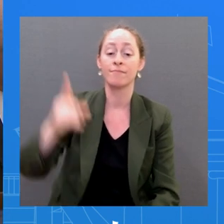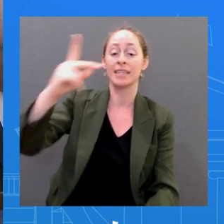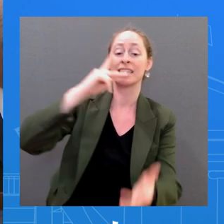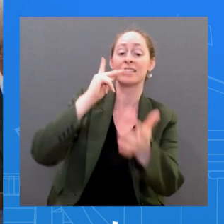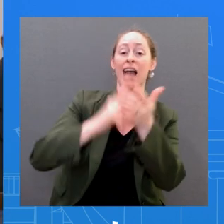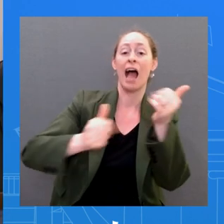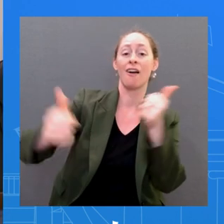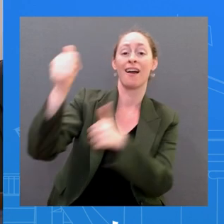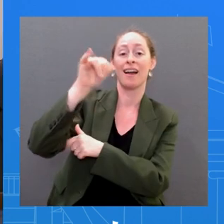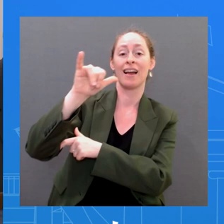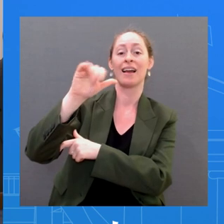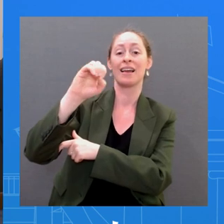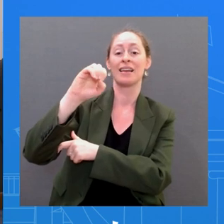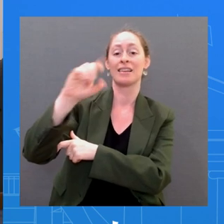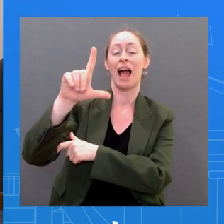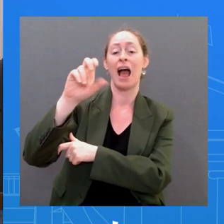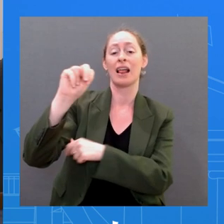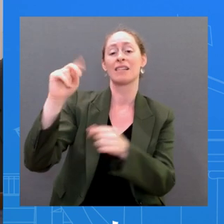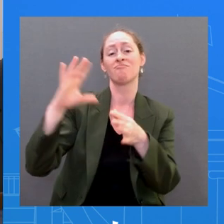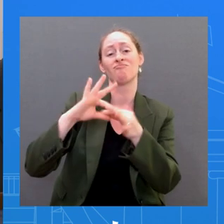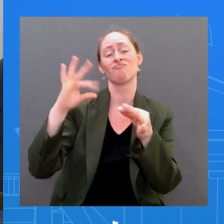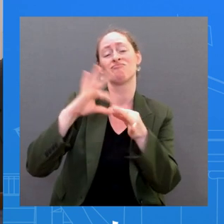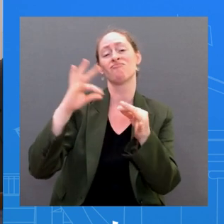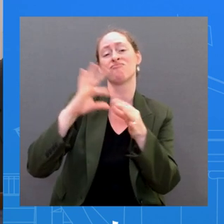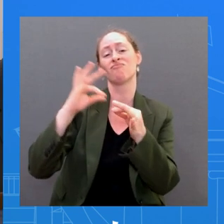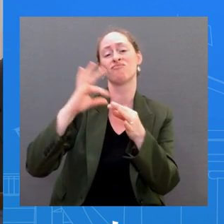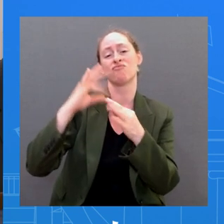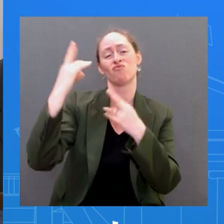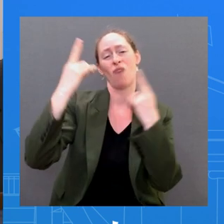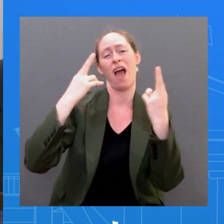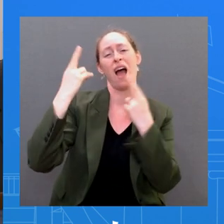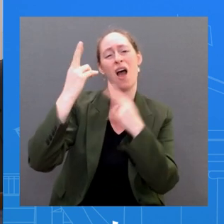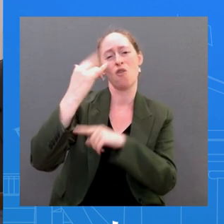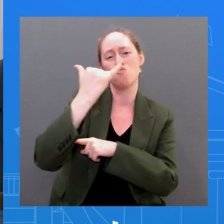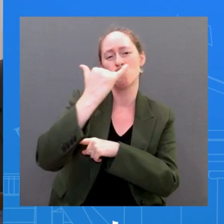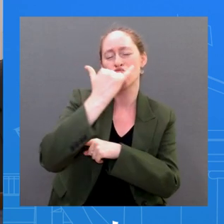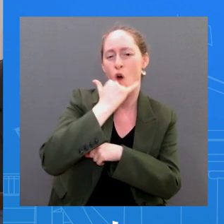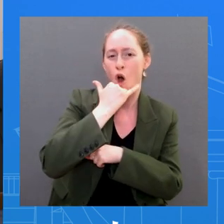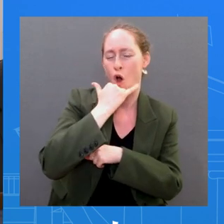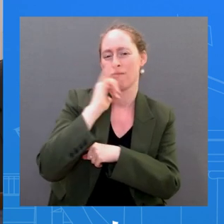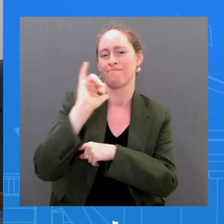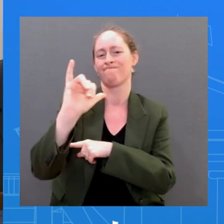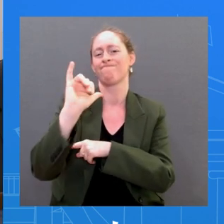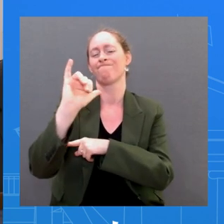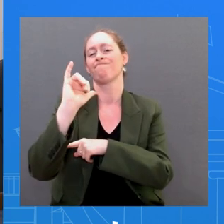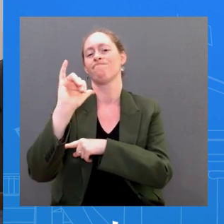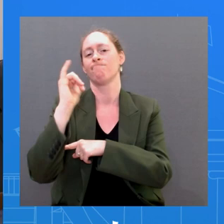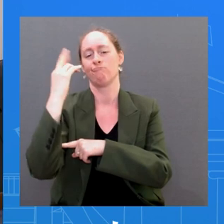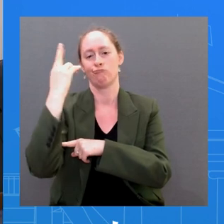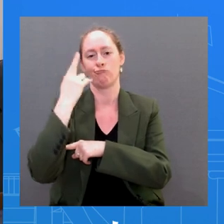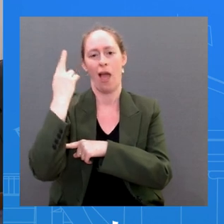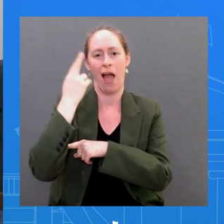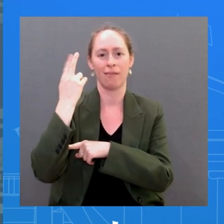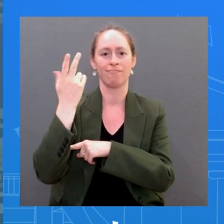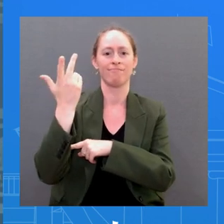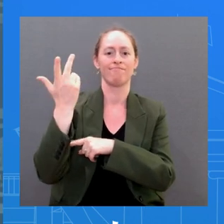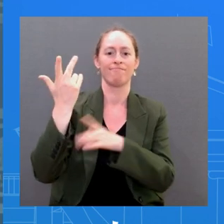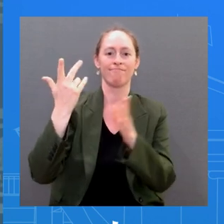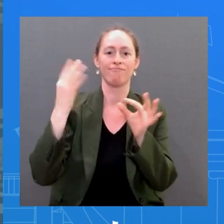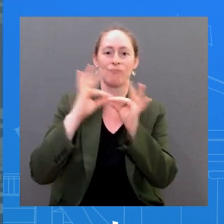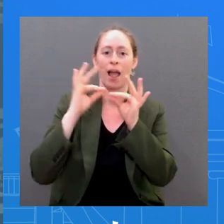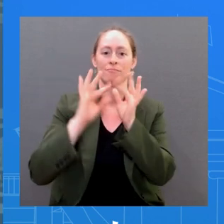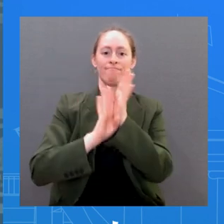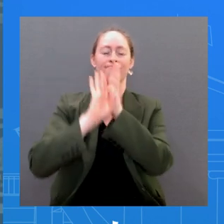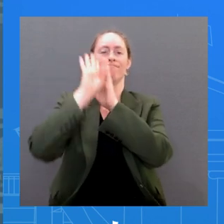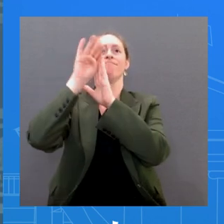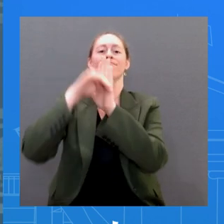I'm just curious if the White House or any senior aides here were involved in walking back those comments. What I